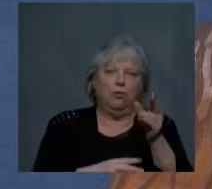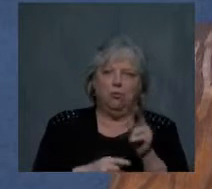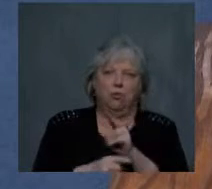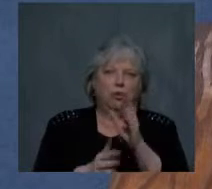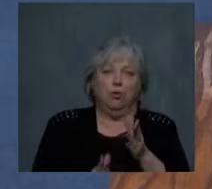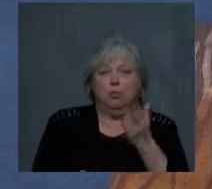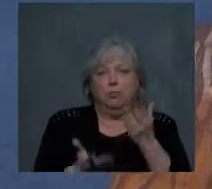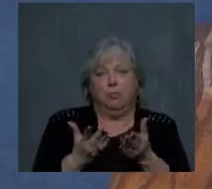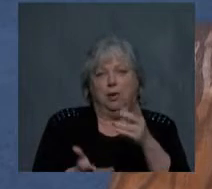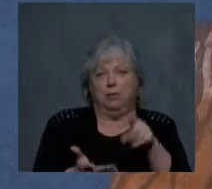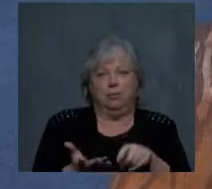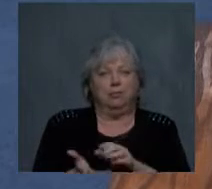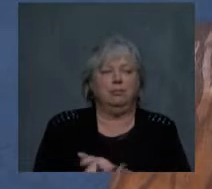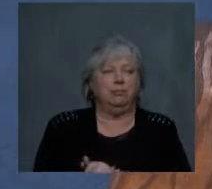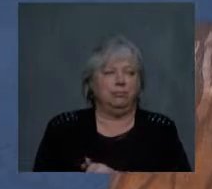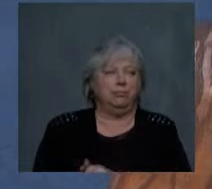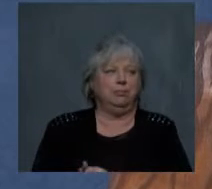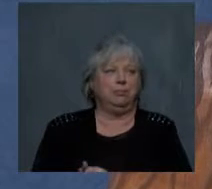make.